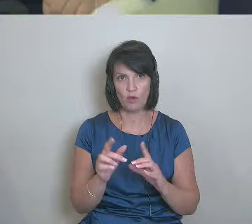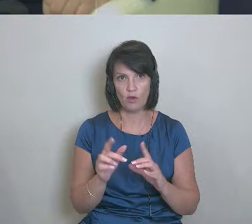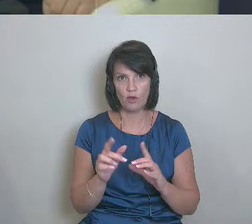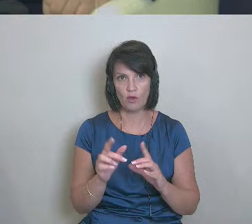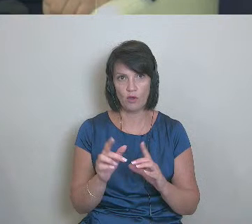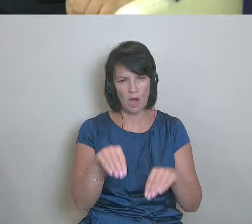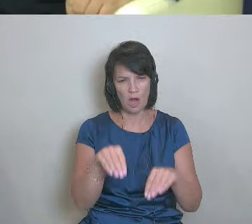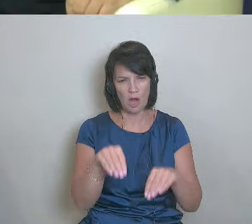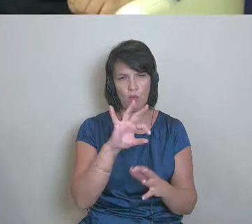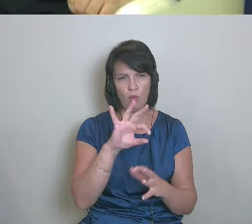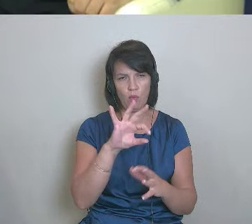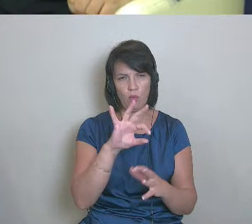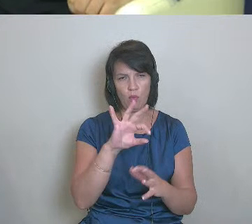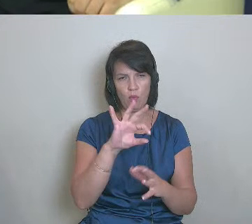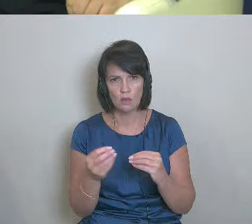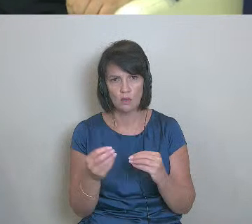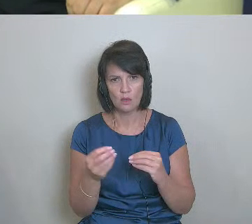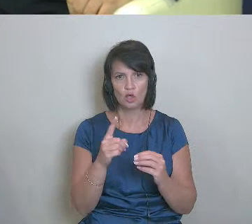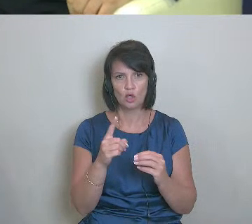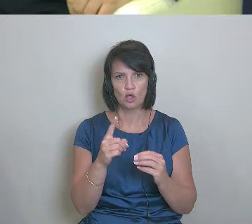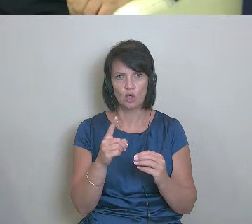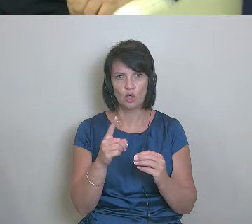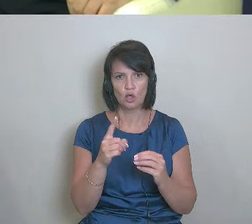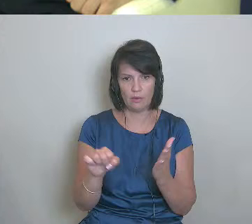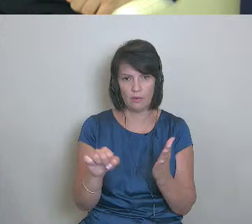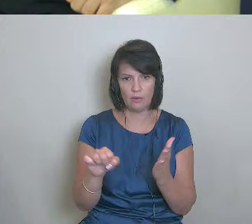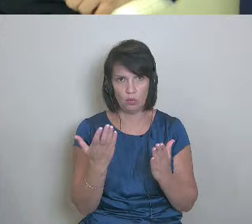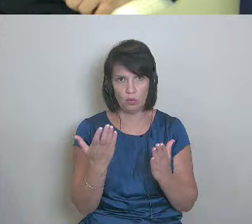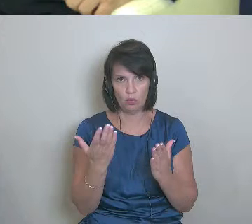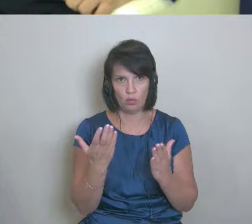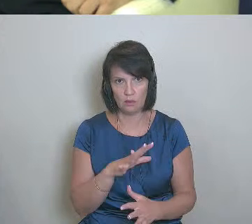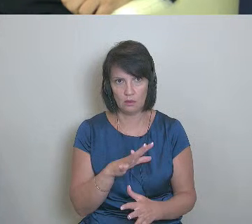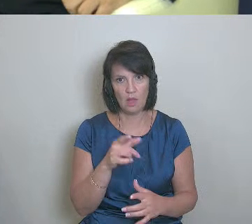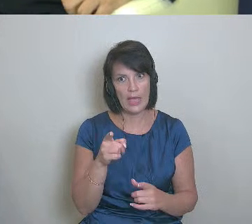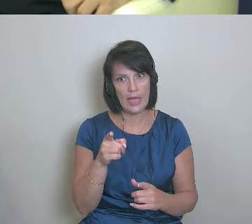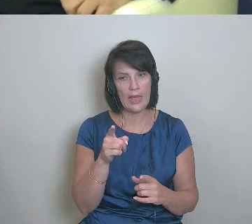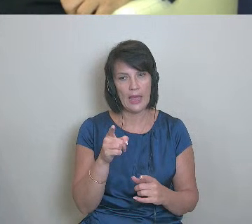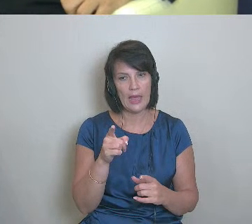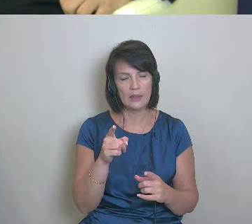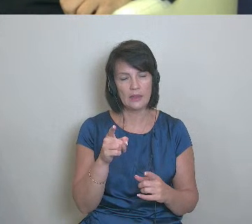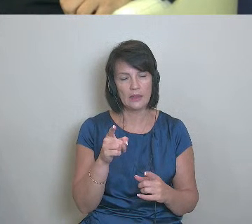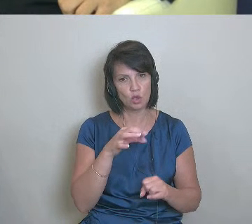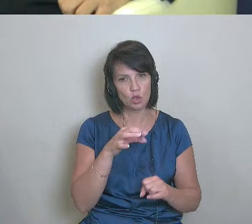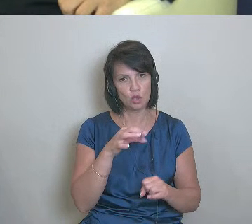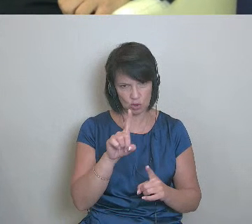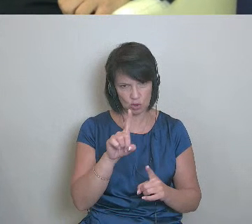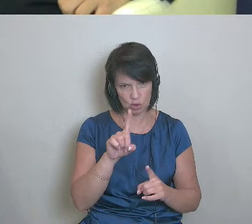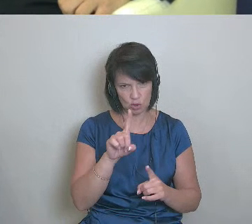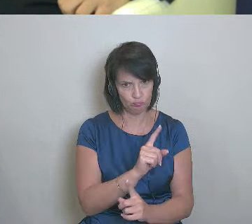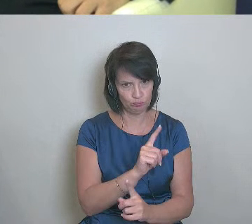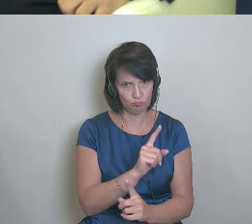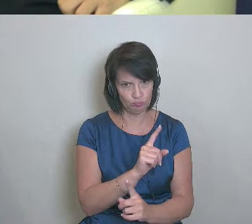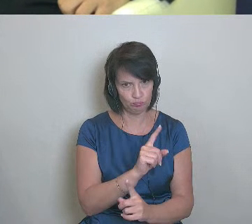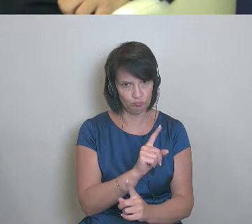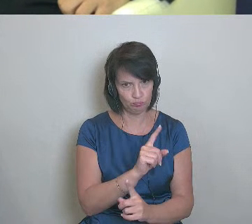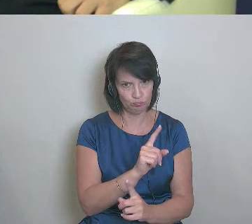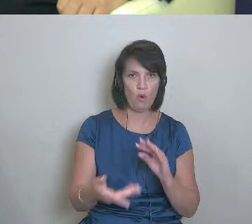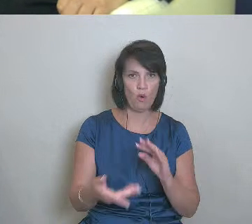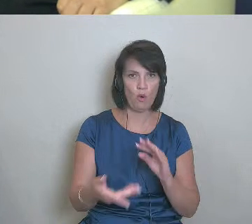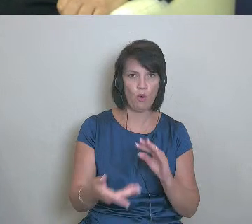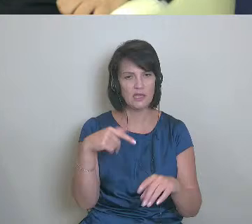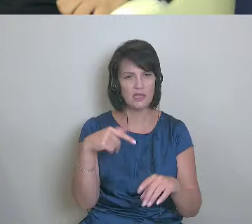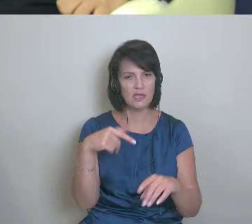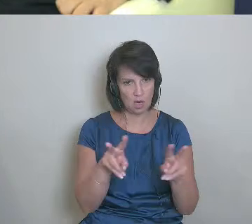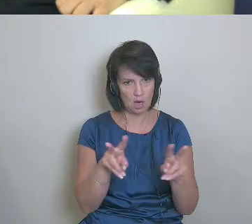for themselves the preconditions about the protocol for the results of the election as,